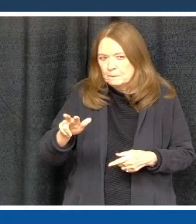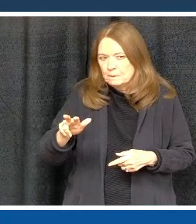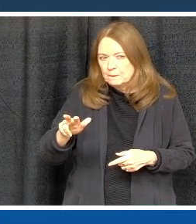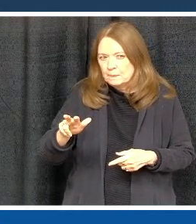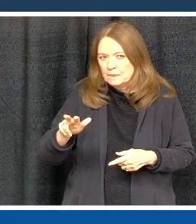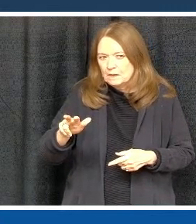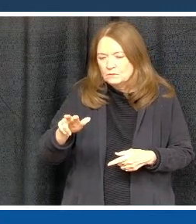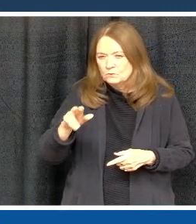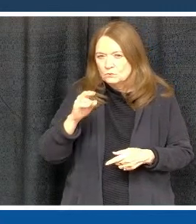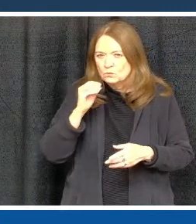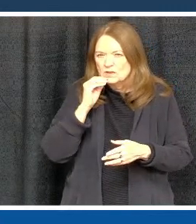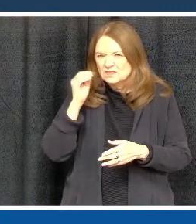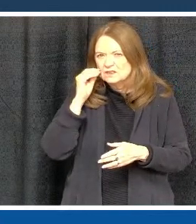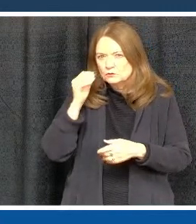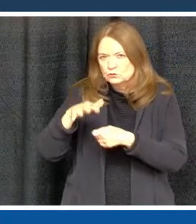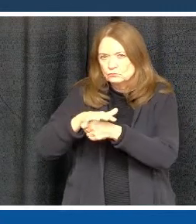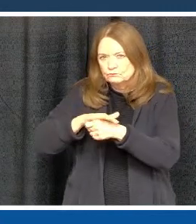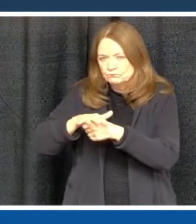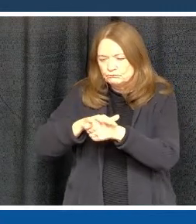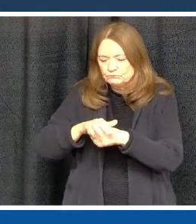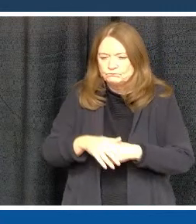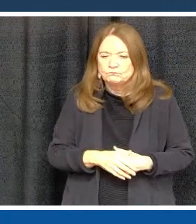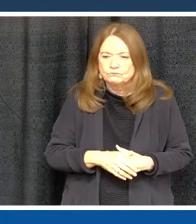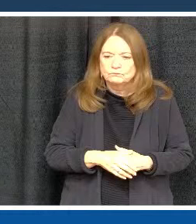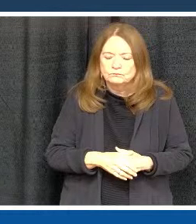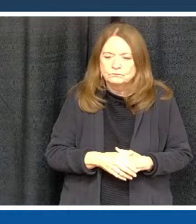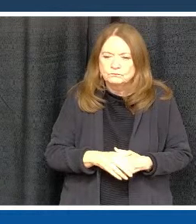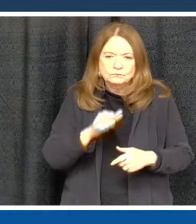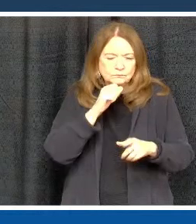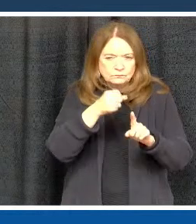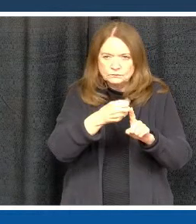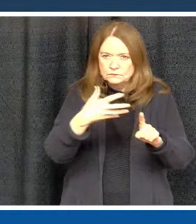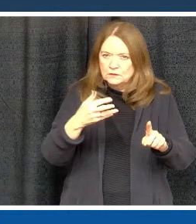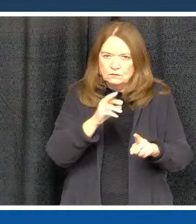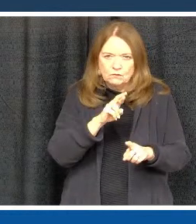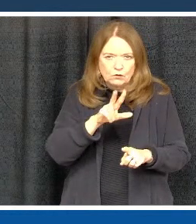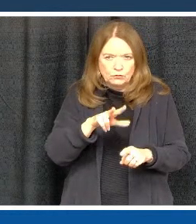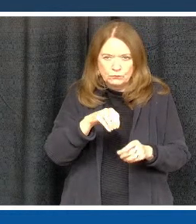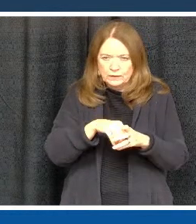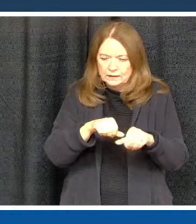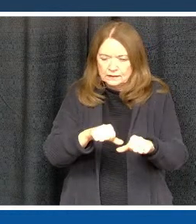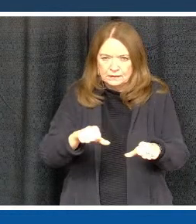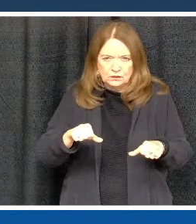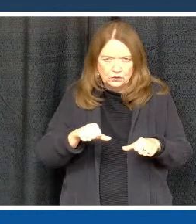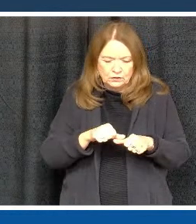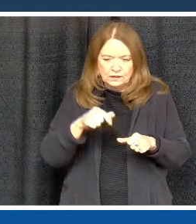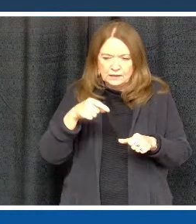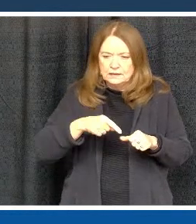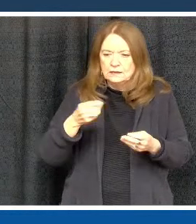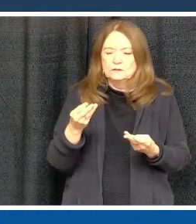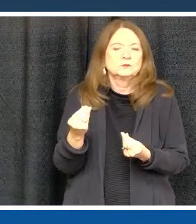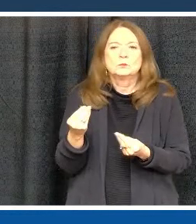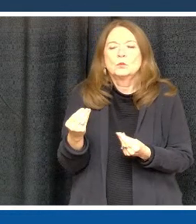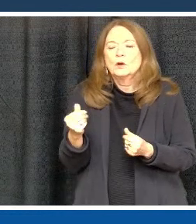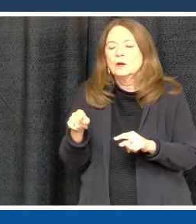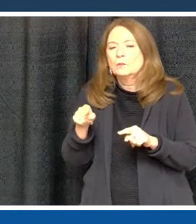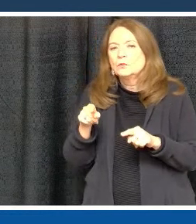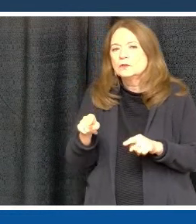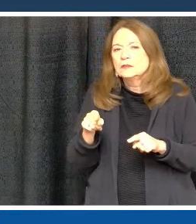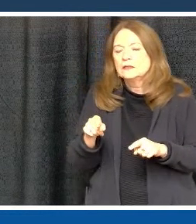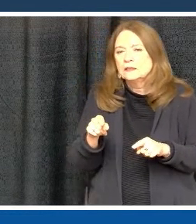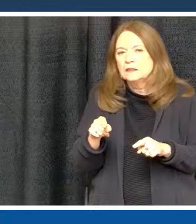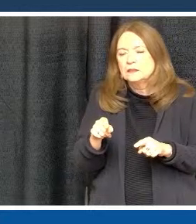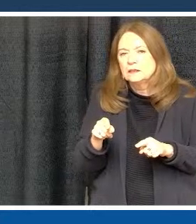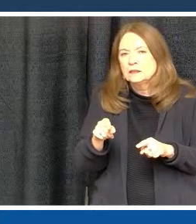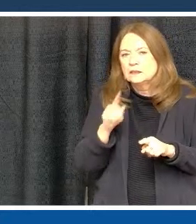residential district. It is not an extension of the R3 in the area. This property lies off